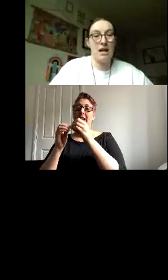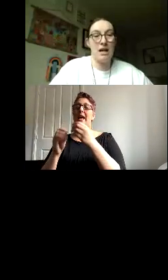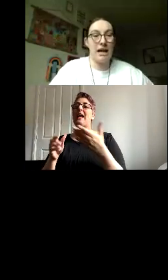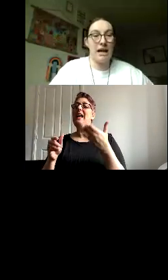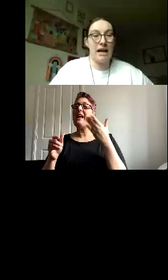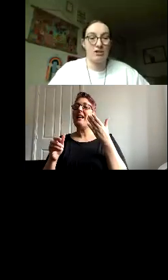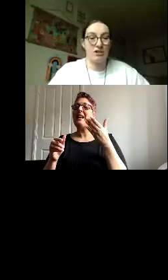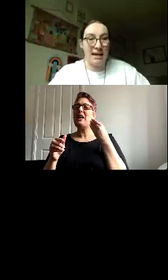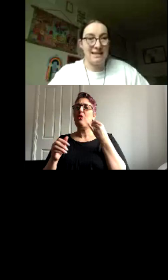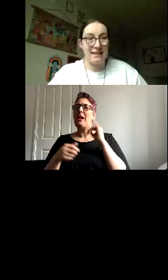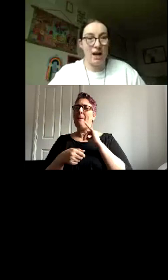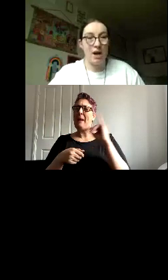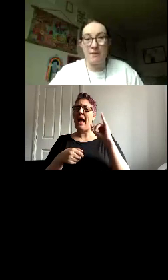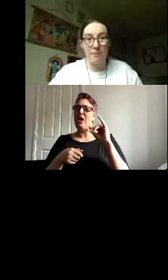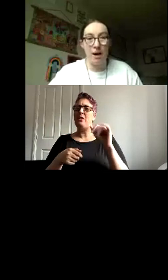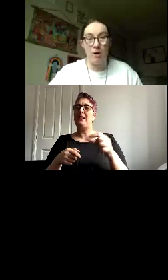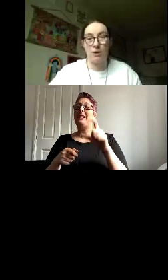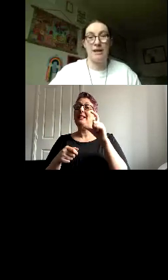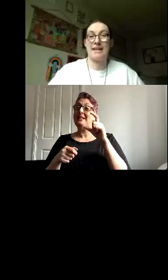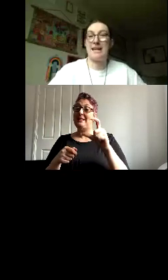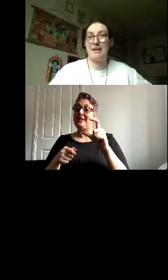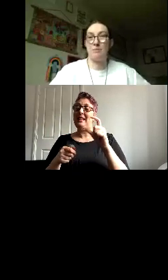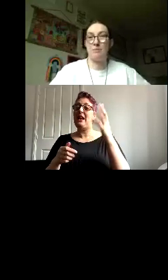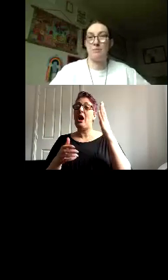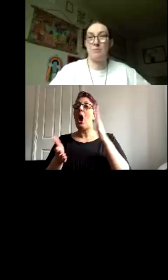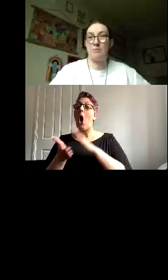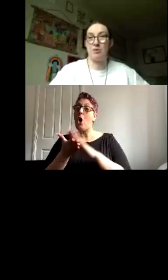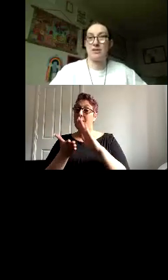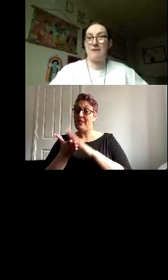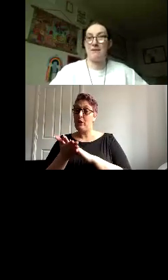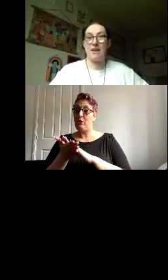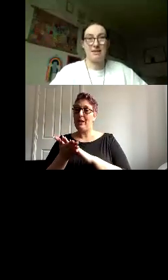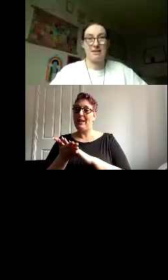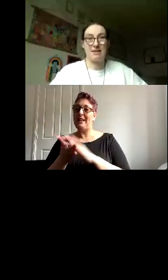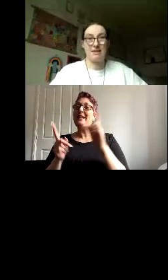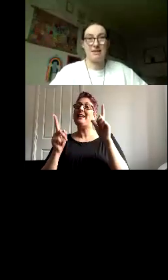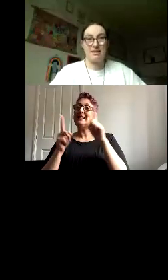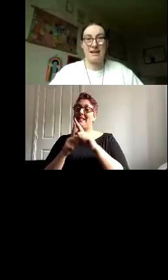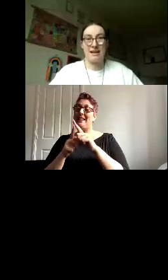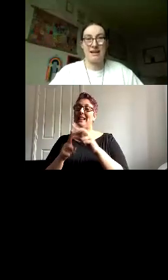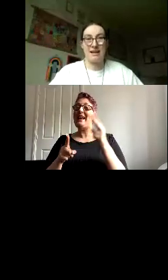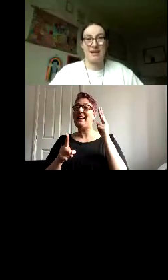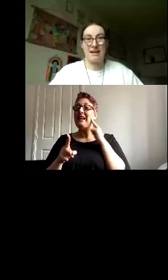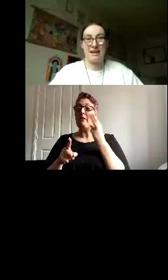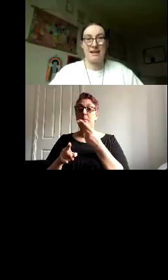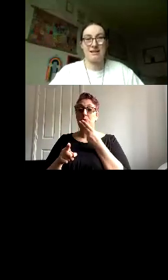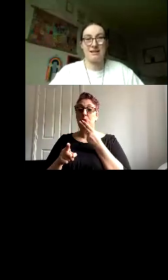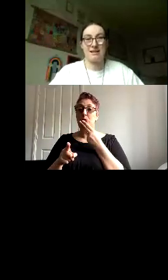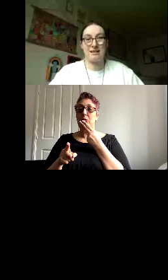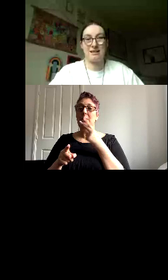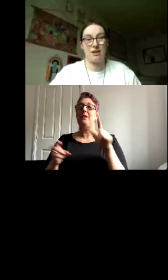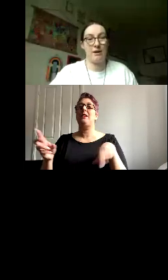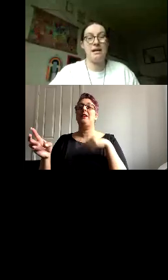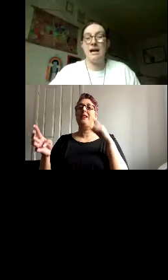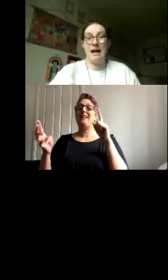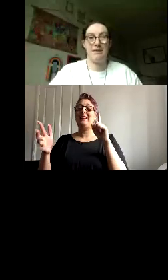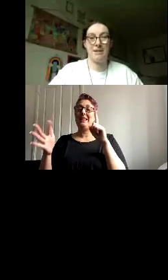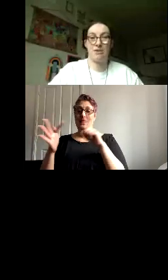here. I'll just let Izzy open the poll, and again we'll just have 30 seconds or so, and then she'll let me know